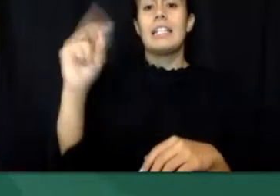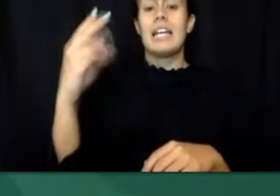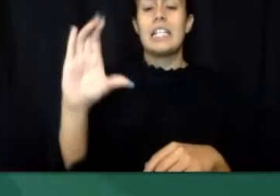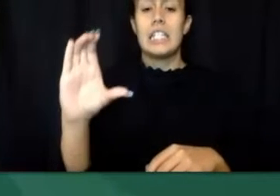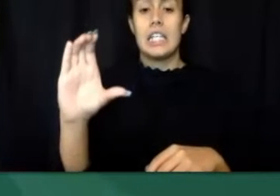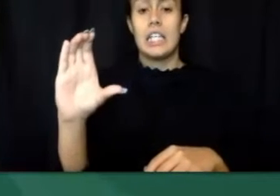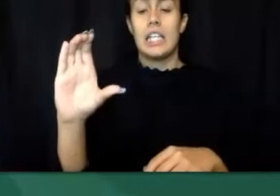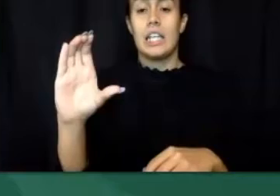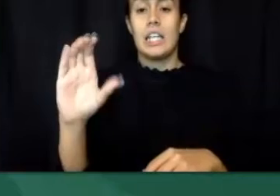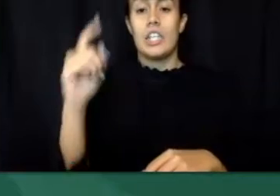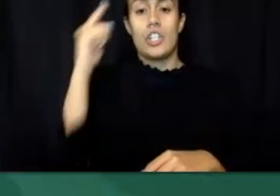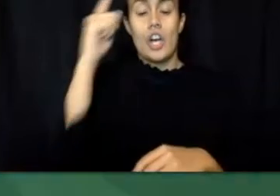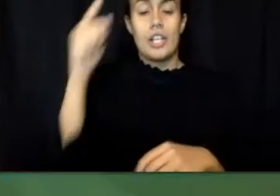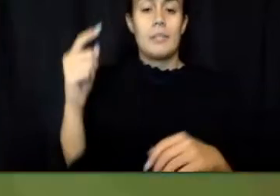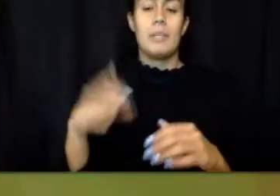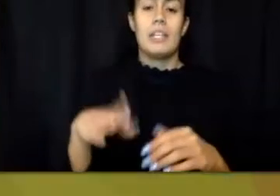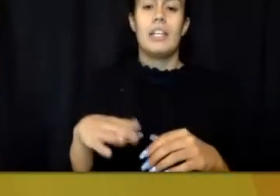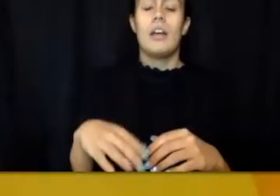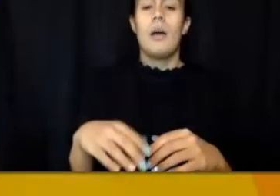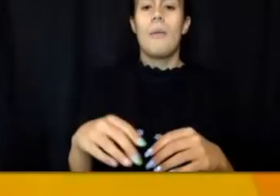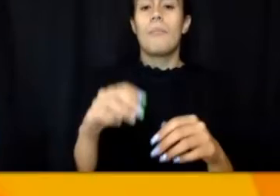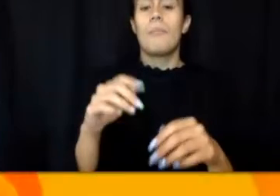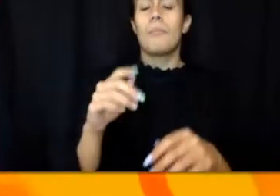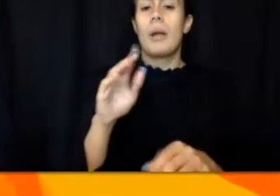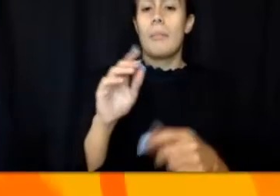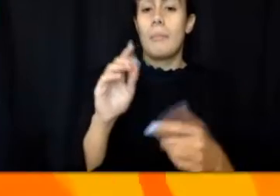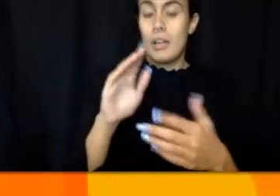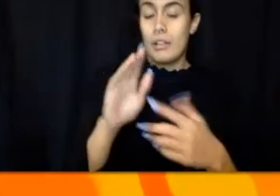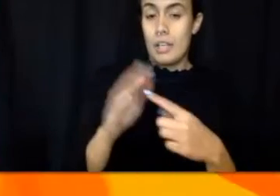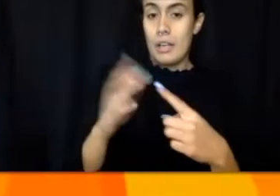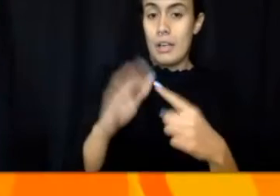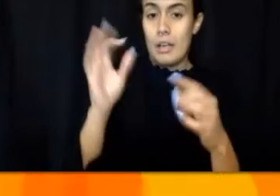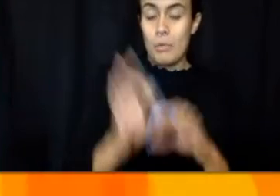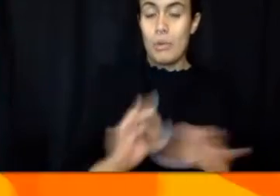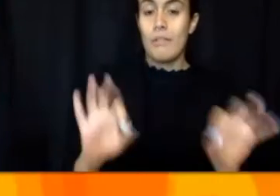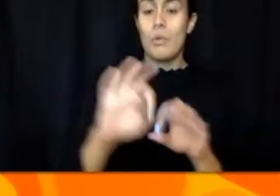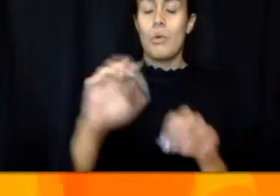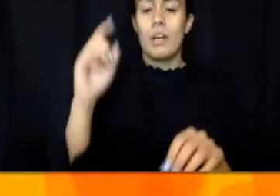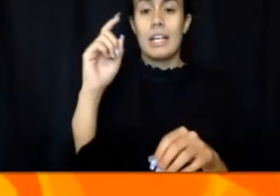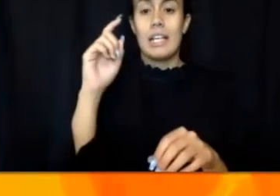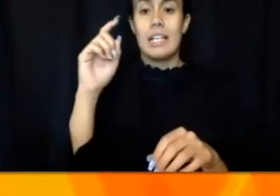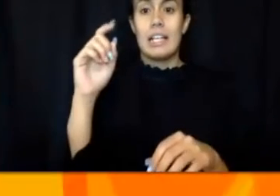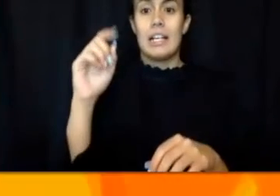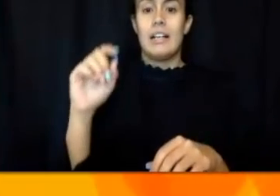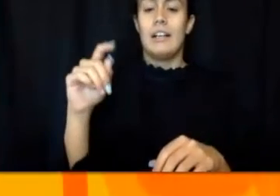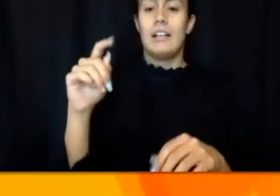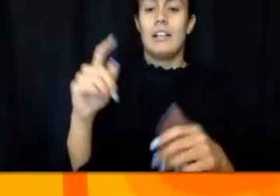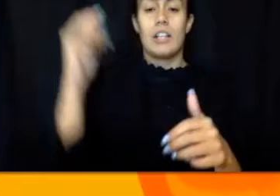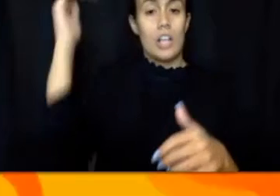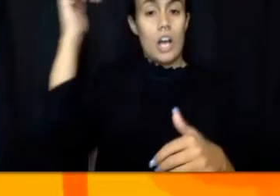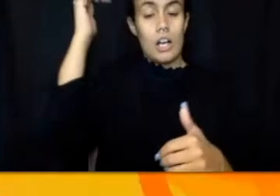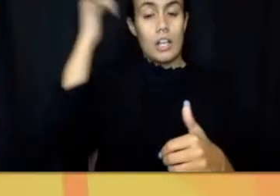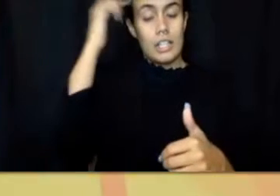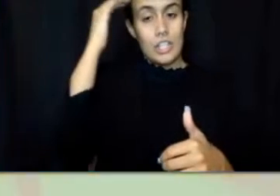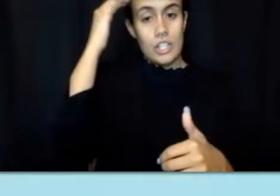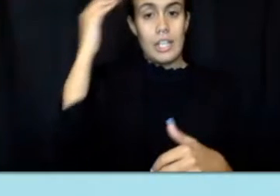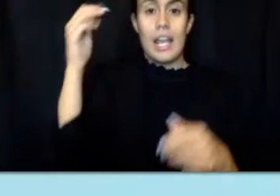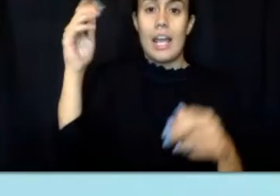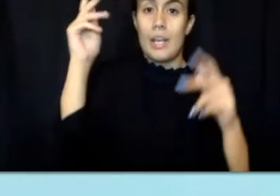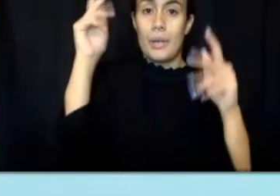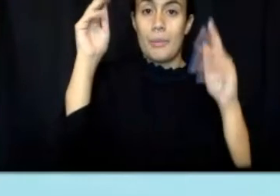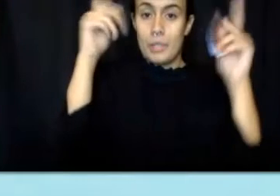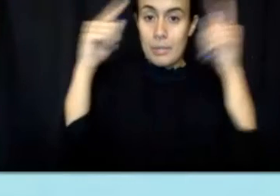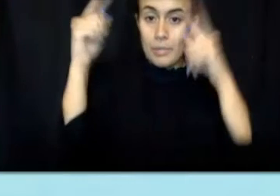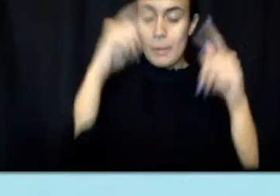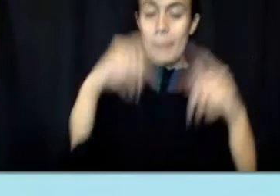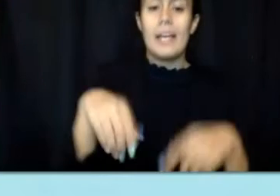THC is thought to be primarily responsible for marijuana's psychoactive effects on behavior, cognition, and perception,